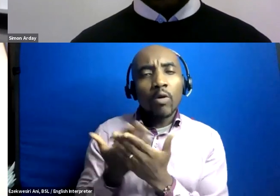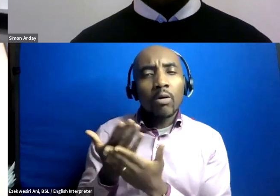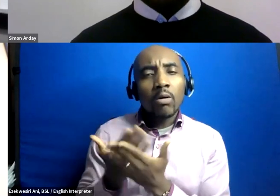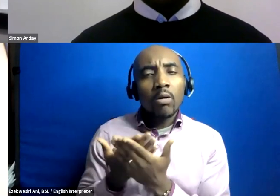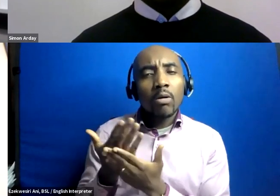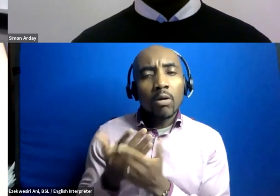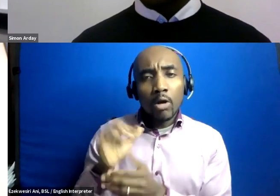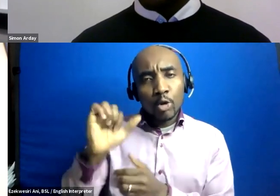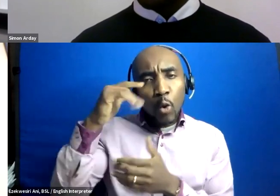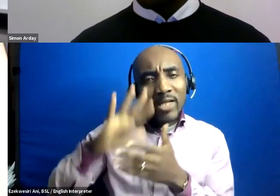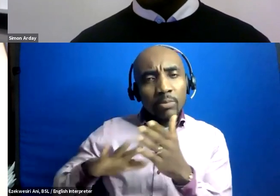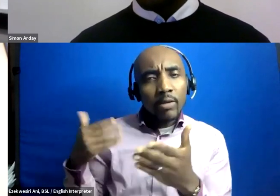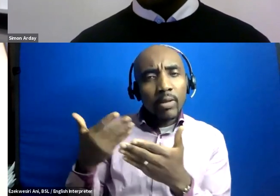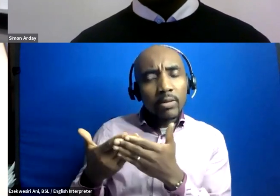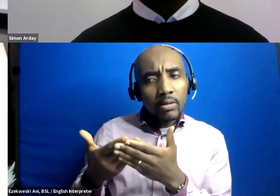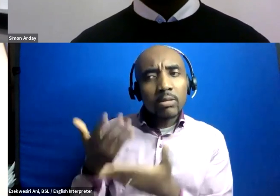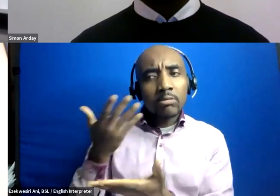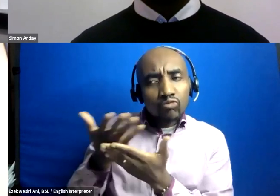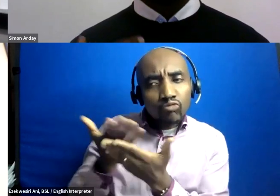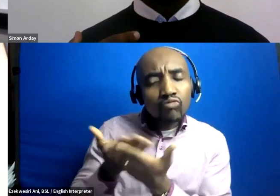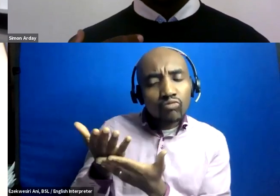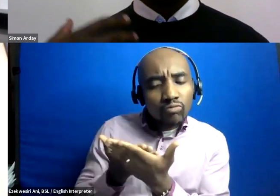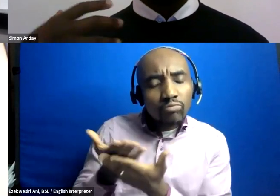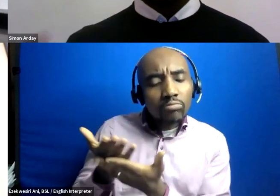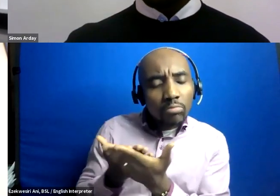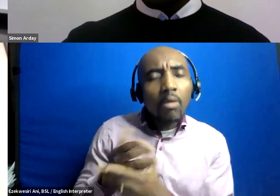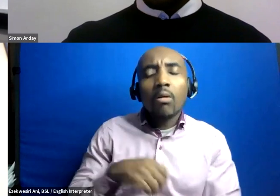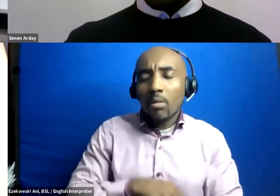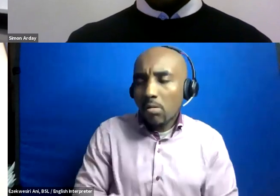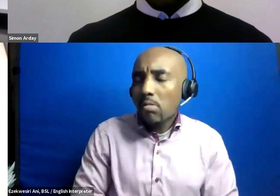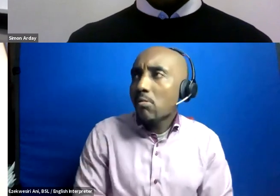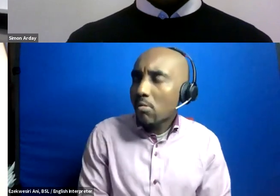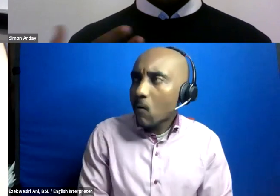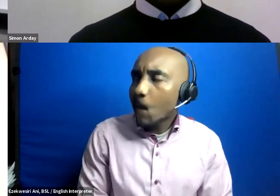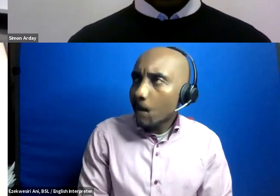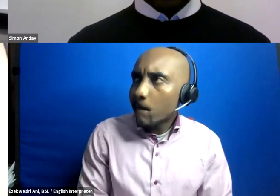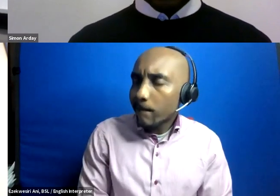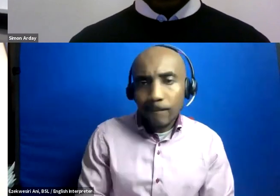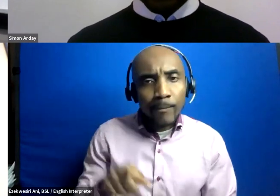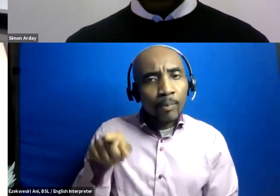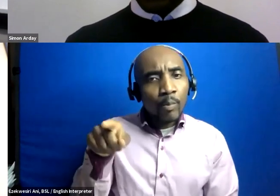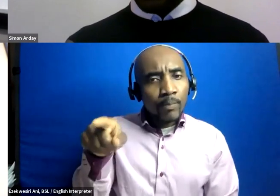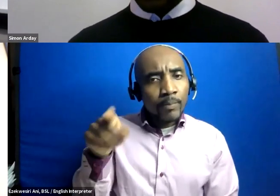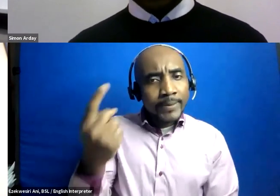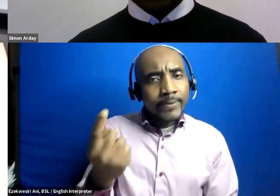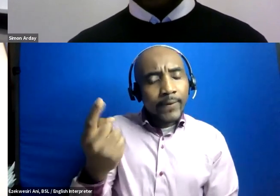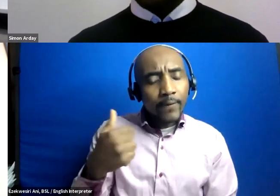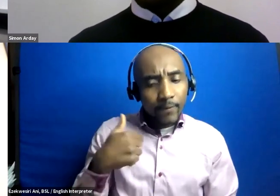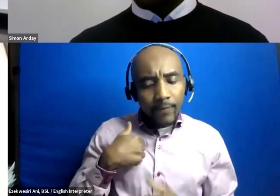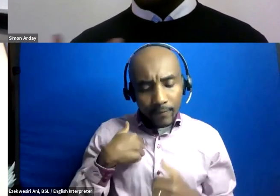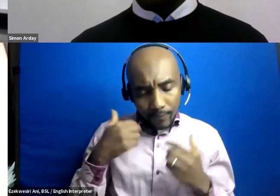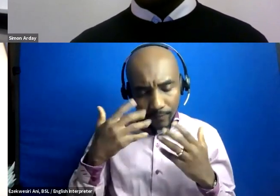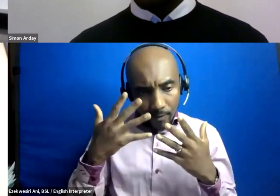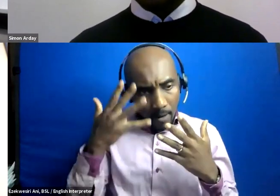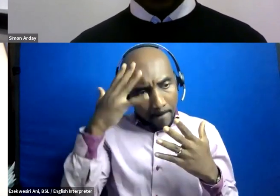of your experience and kind of how you had kind of experienced the mental health